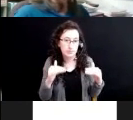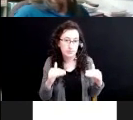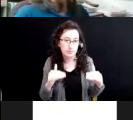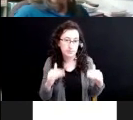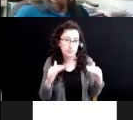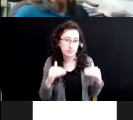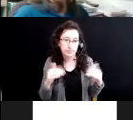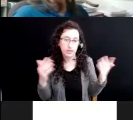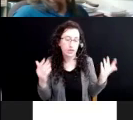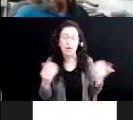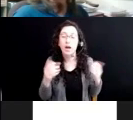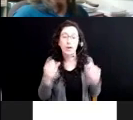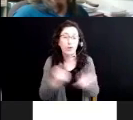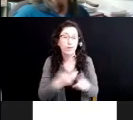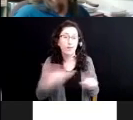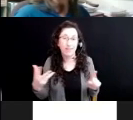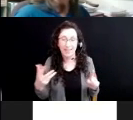There's more I could say about that, but